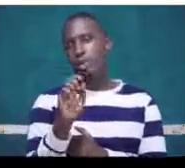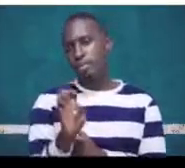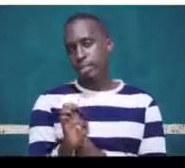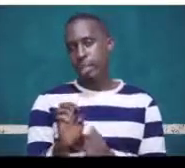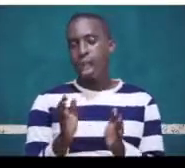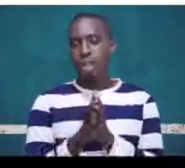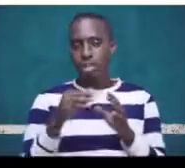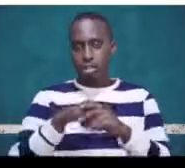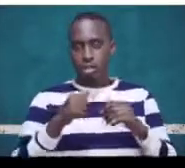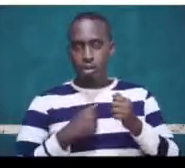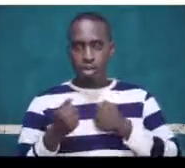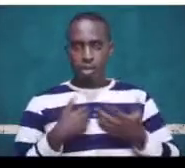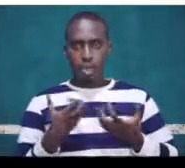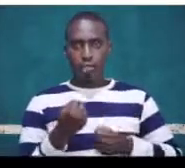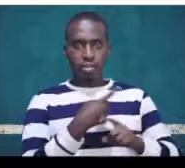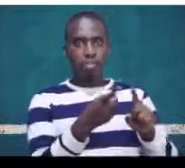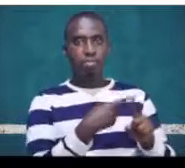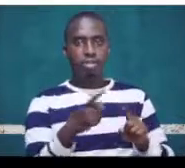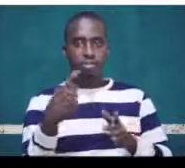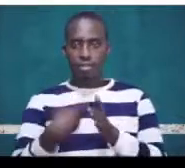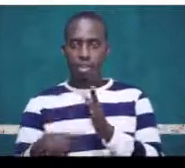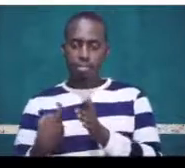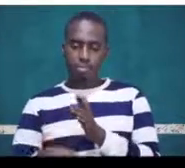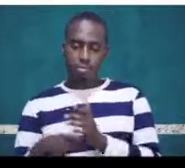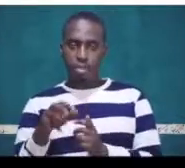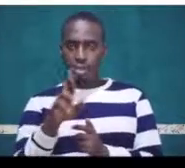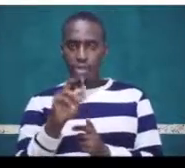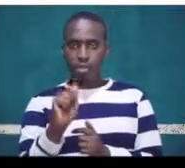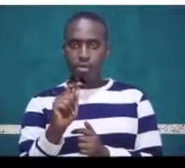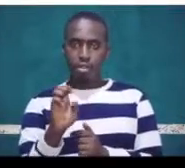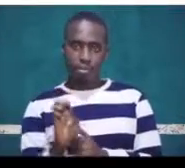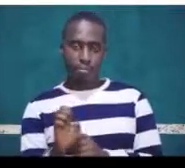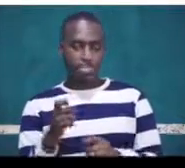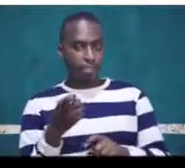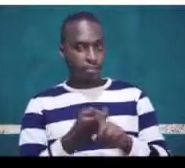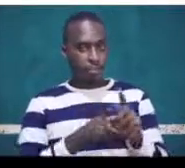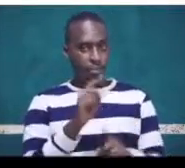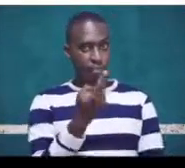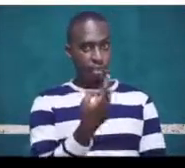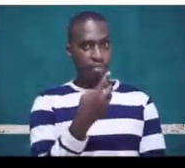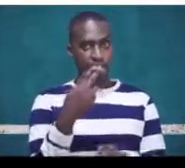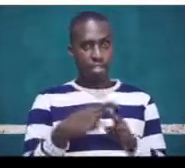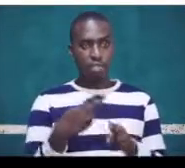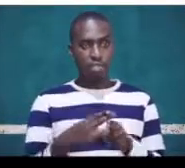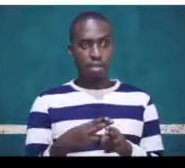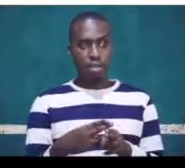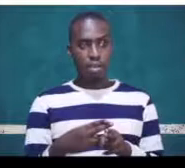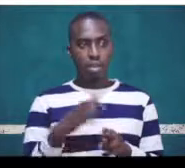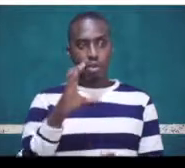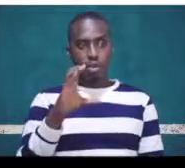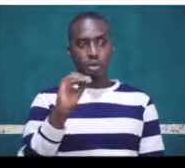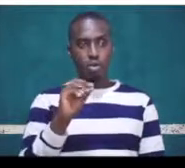in Rwanda, we have different types of tax rates in Rwanda. From this first one called the consumption